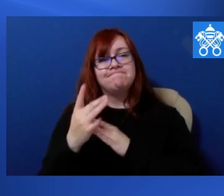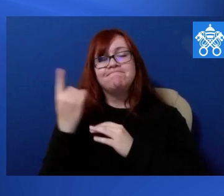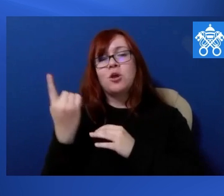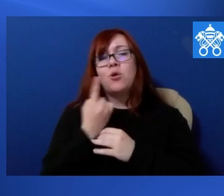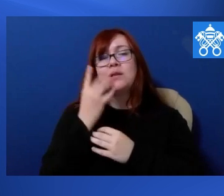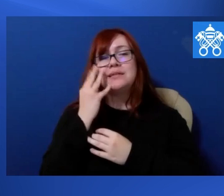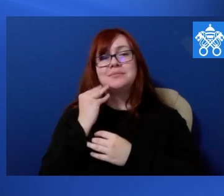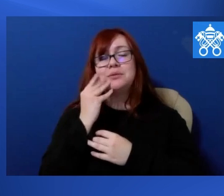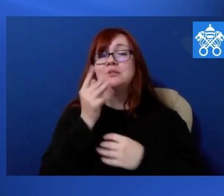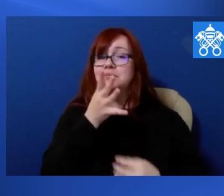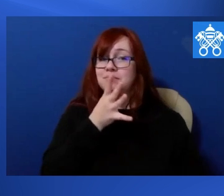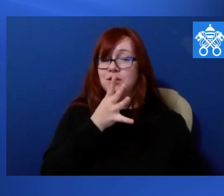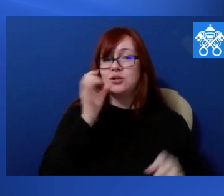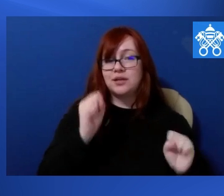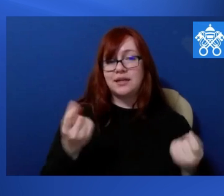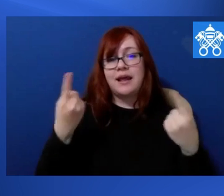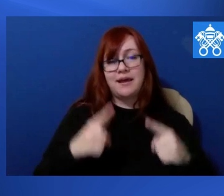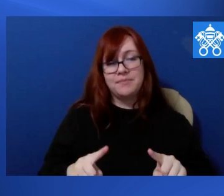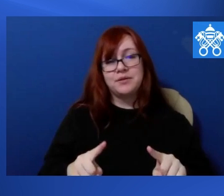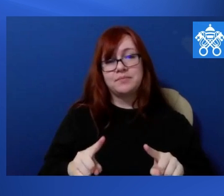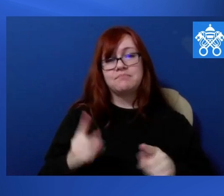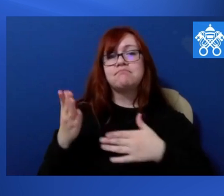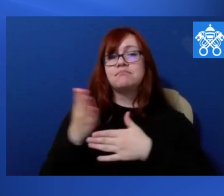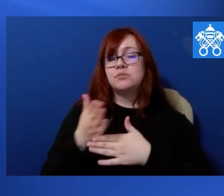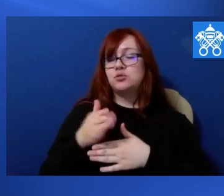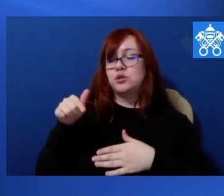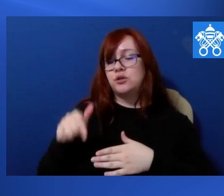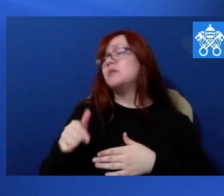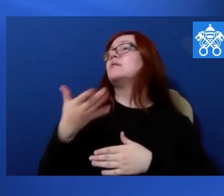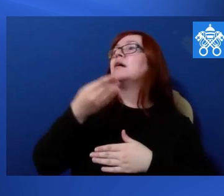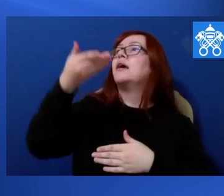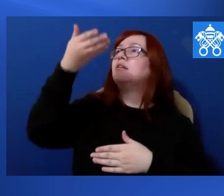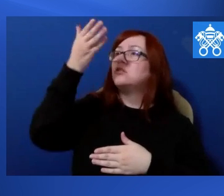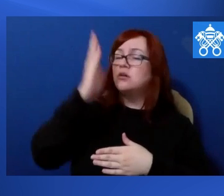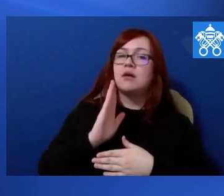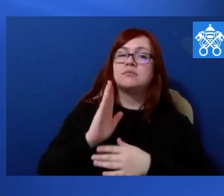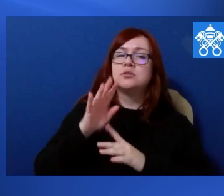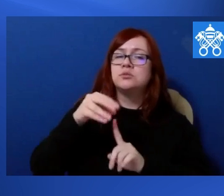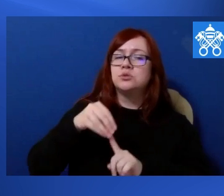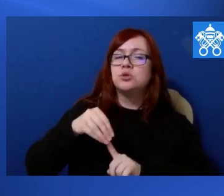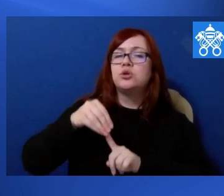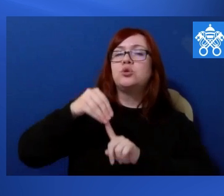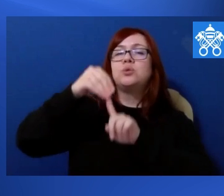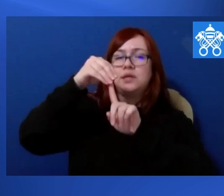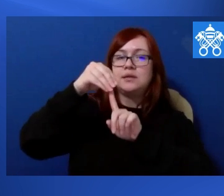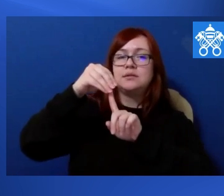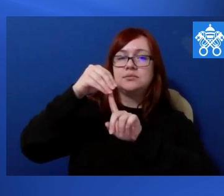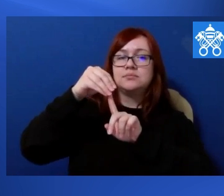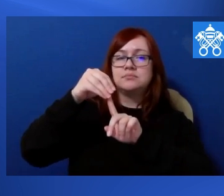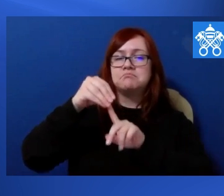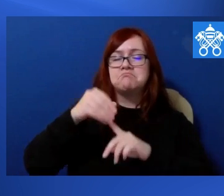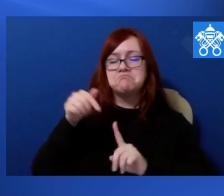and yet in her, in the Mother of God, it was a unique and incomparable depth. Mary